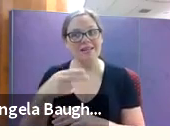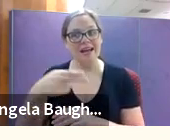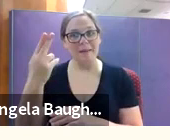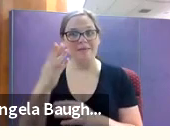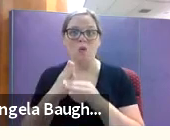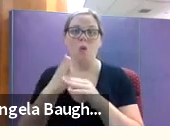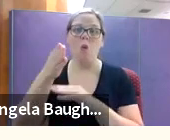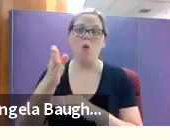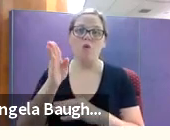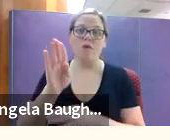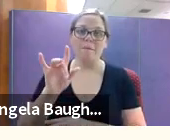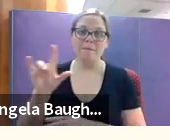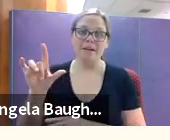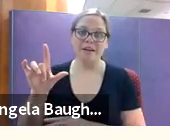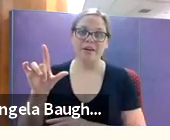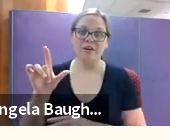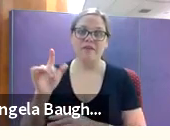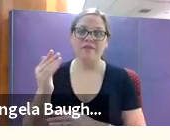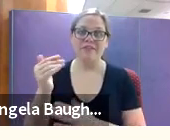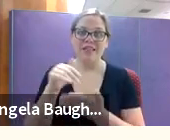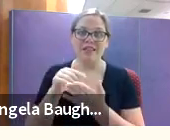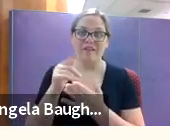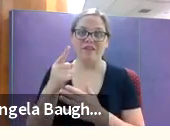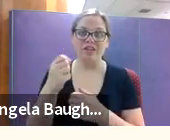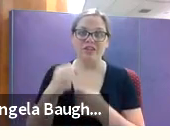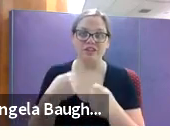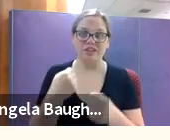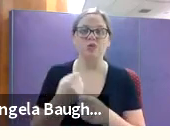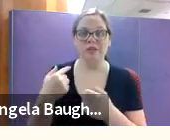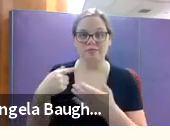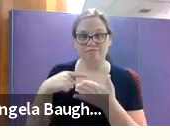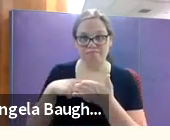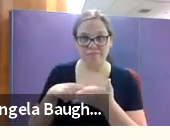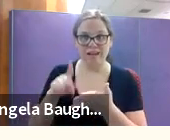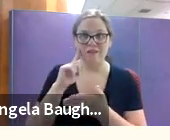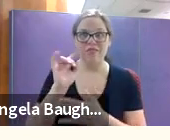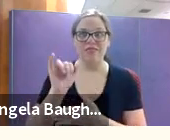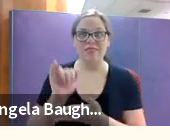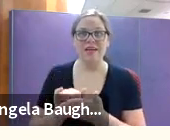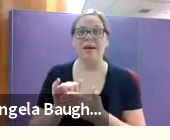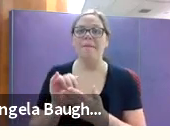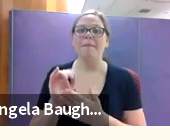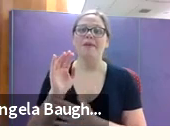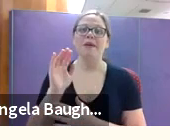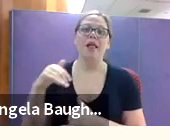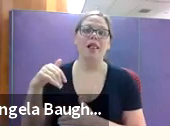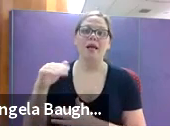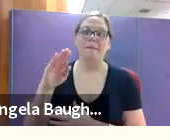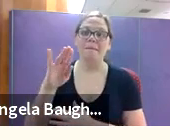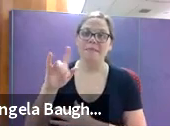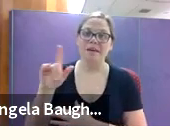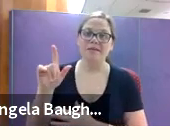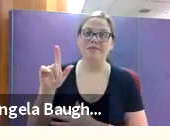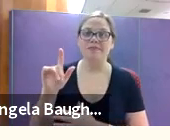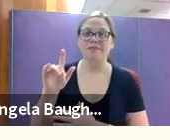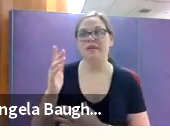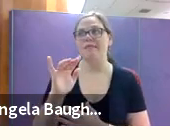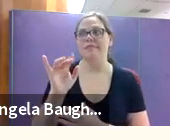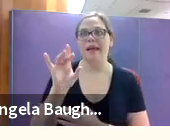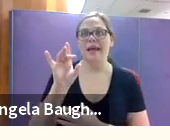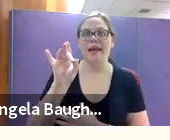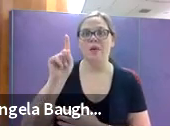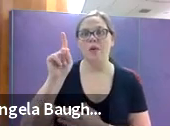the 15,000 the first year and we're able to get paid for that. So while we didn't bill the 81,000, we did